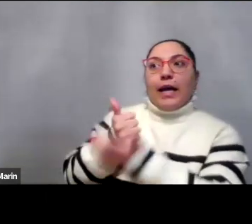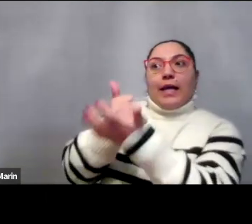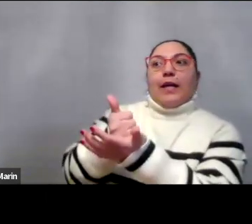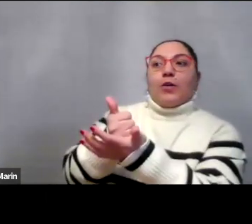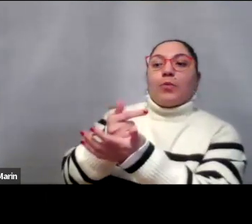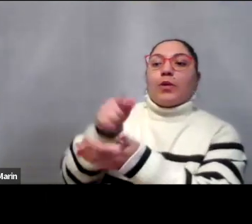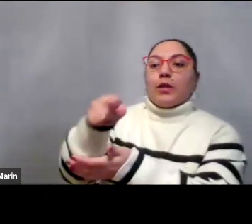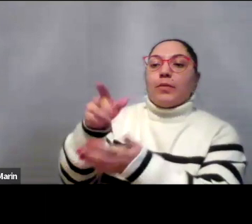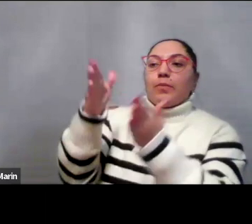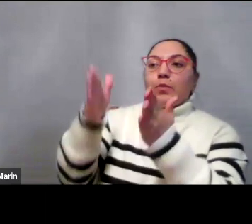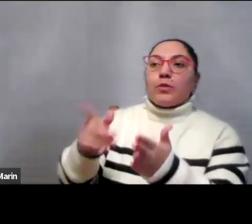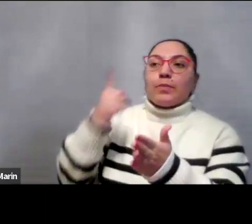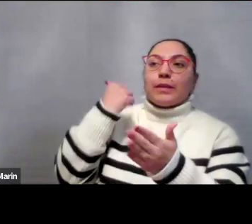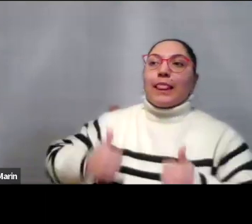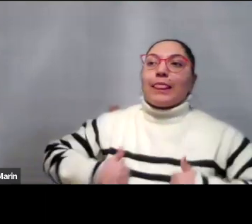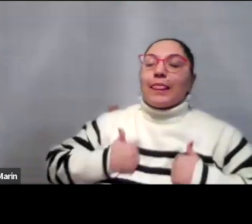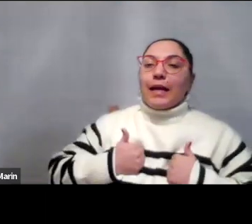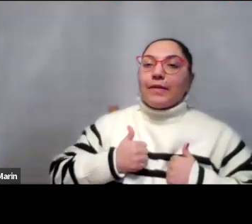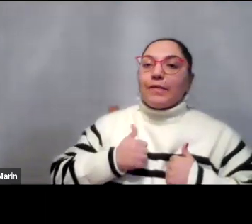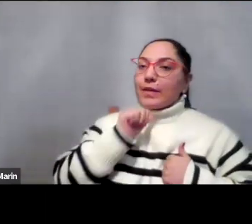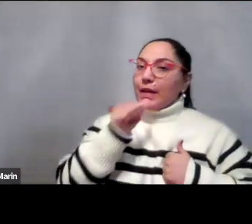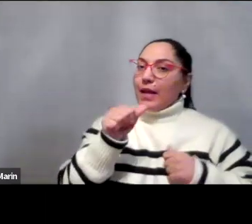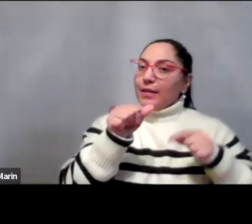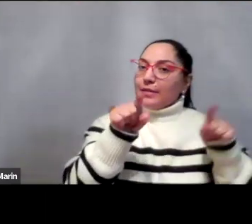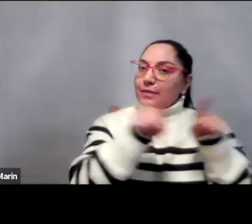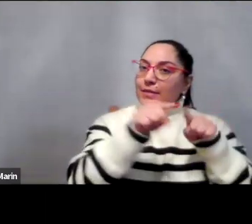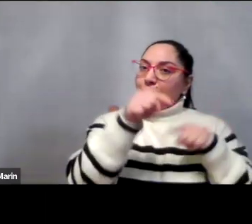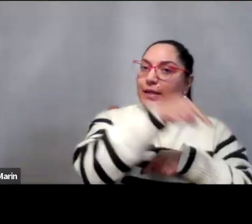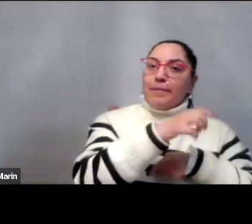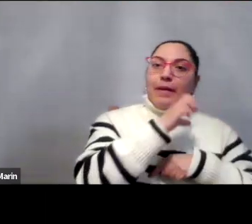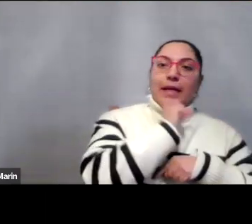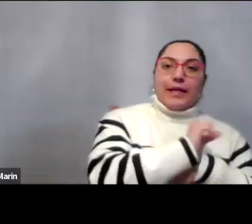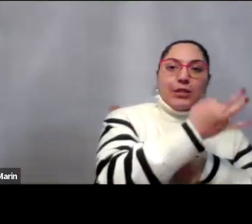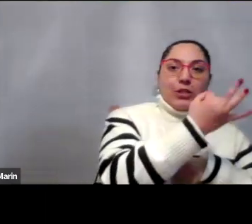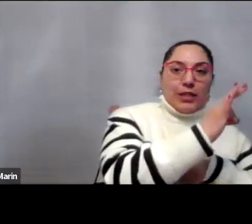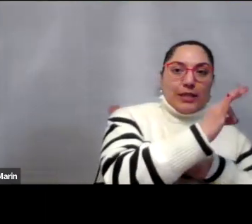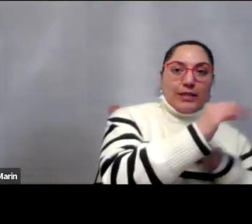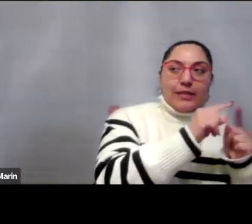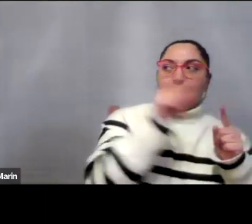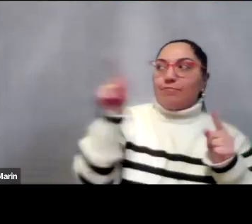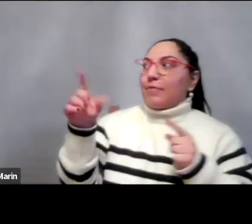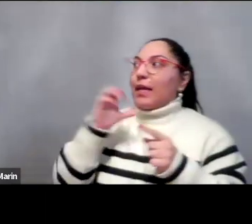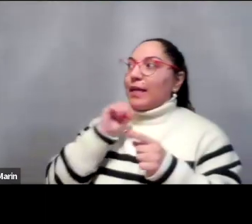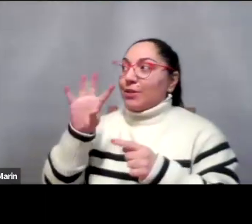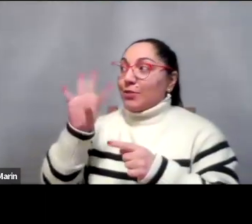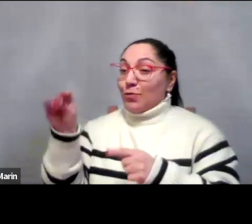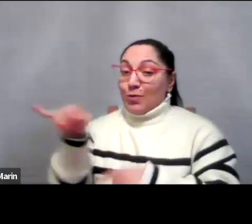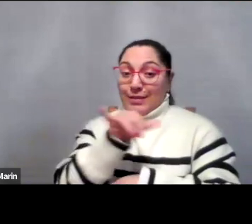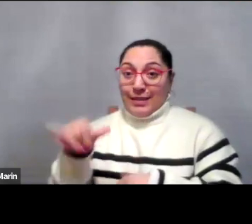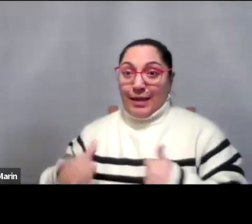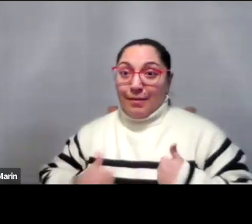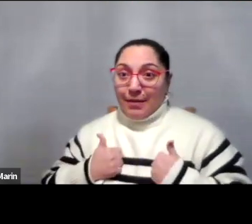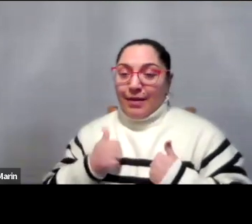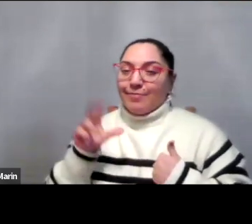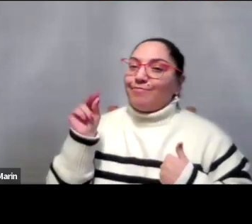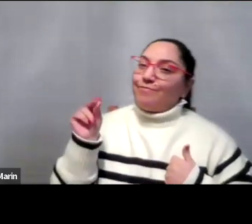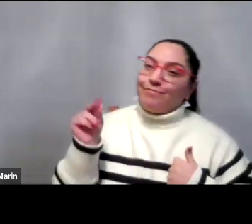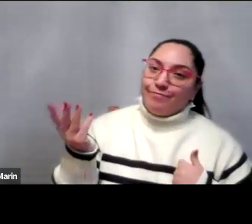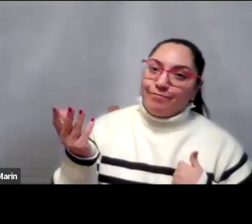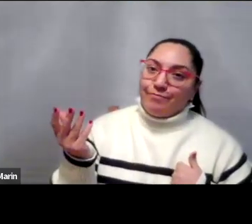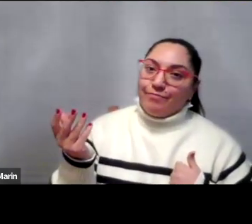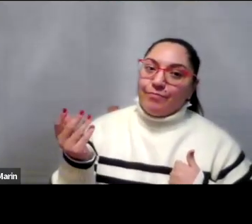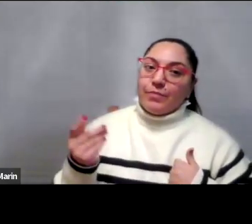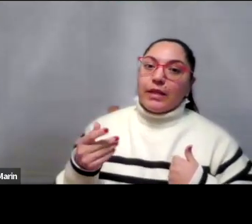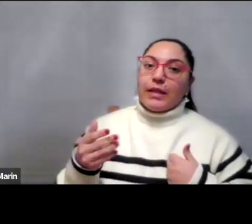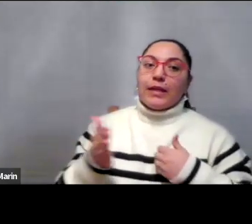life is not the same at 19 as it is at 40. And just because you are in, quote unquote,